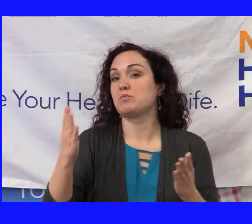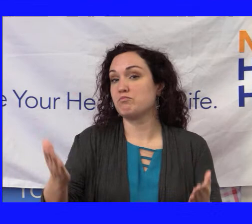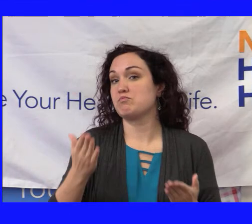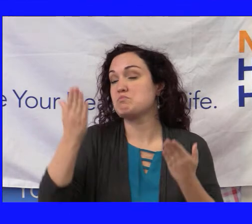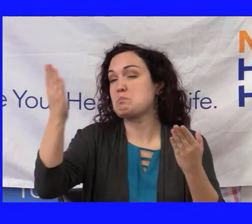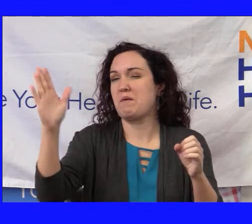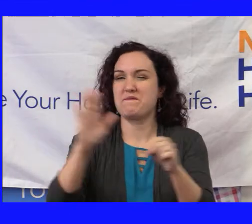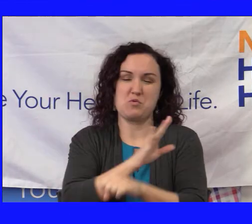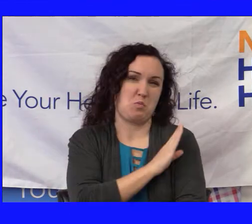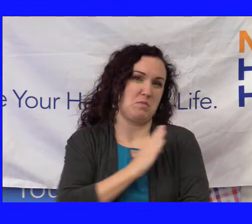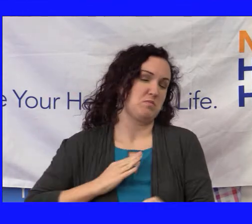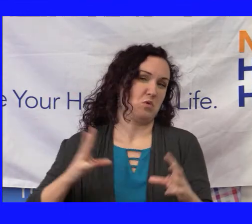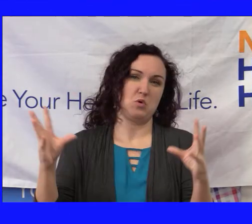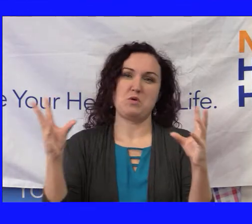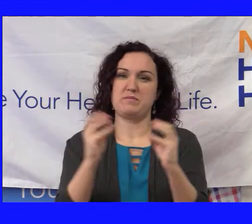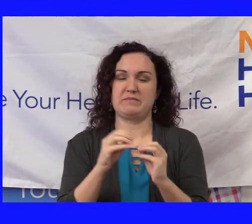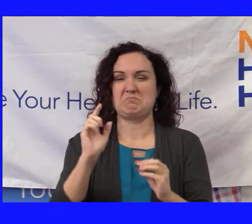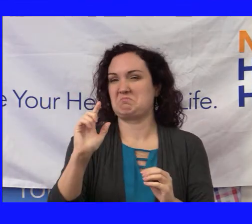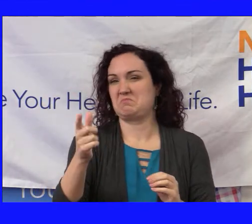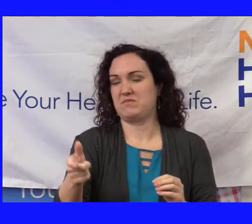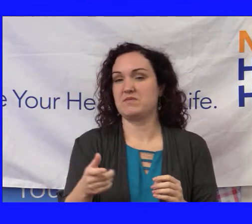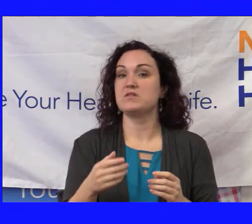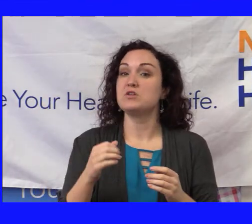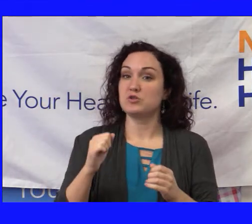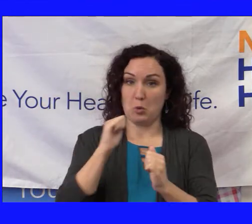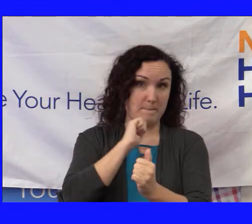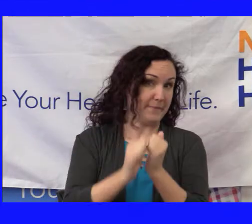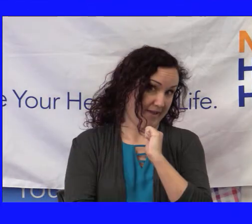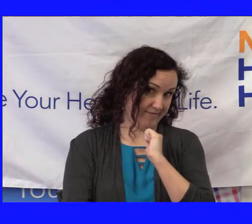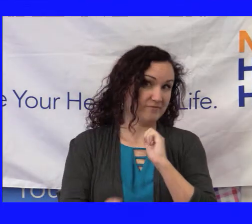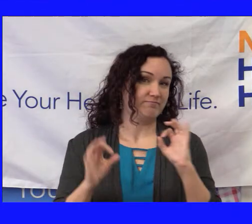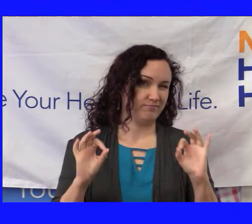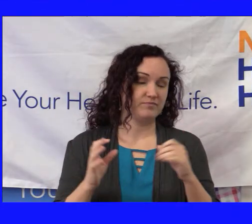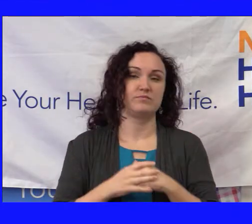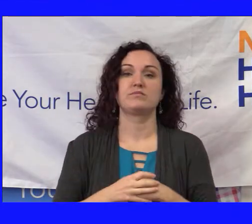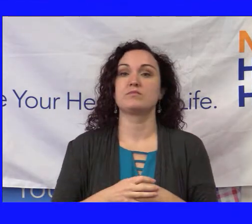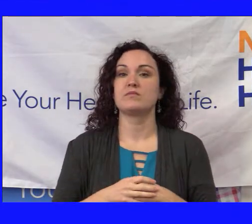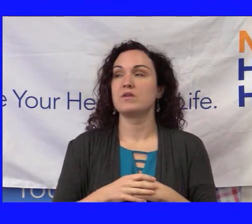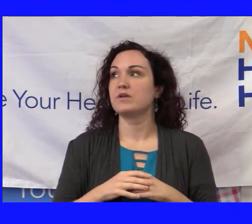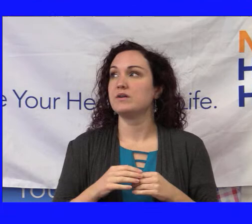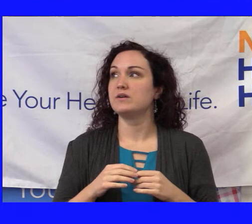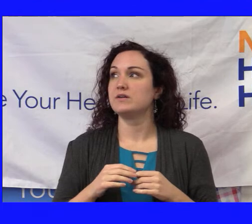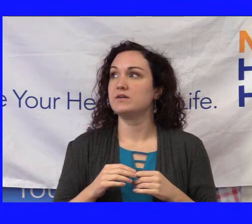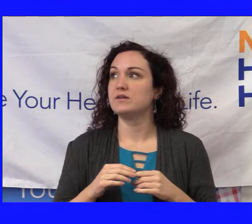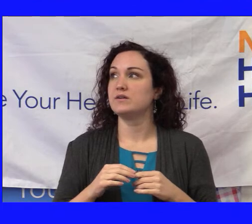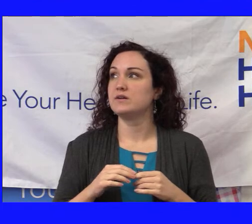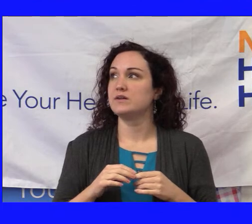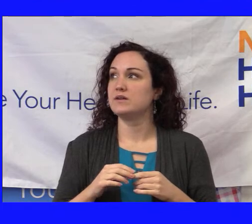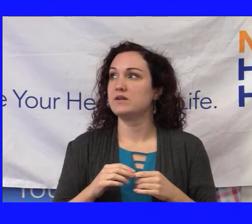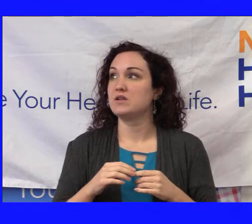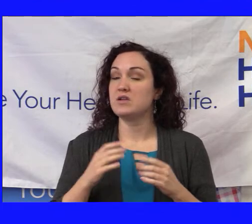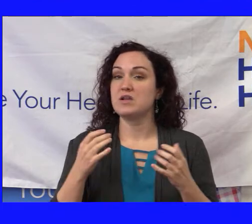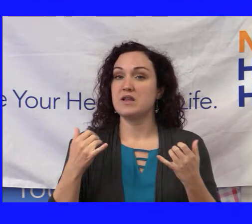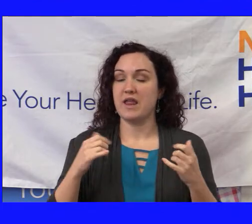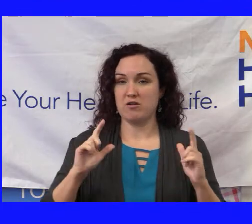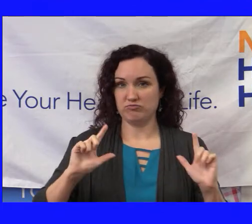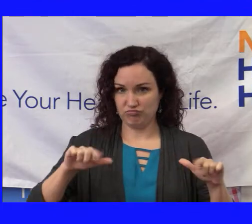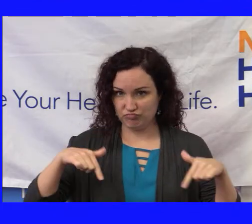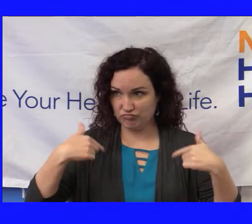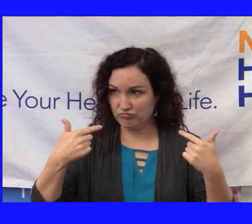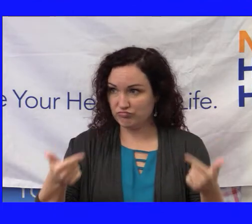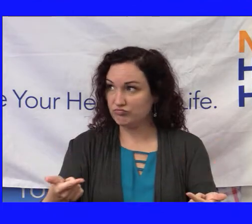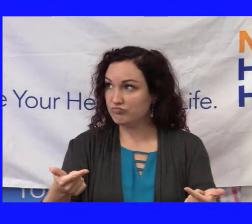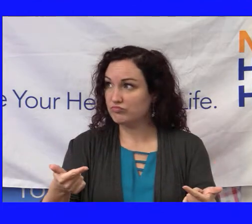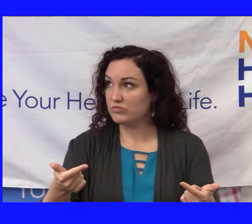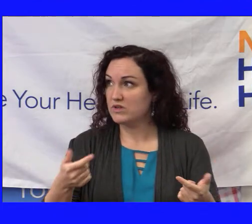board meeting. So the motion does pass. With that, Fanny, I'm going to turn the meeting over to you. I'm actually